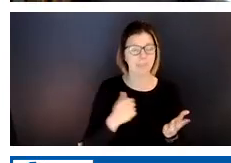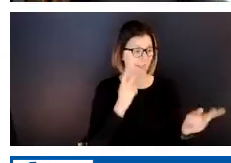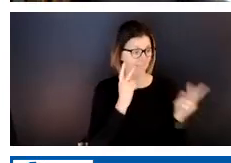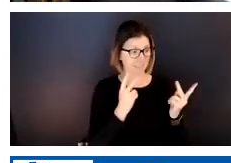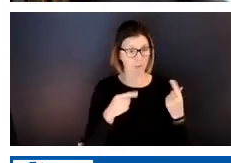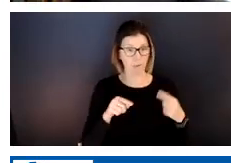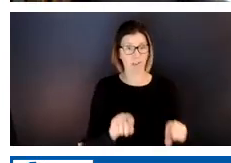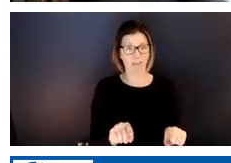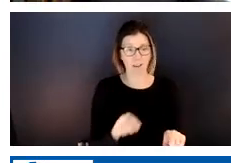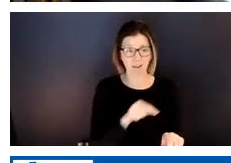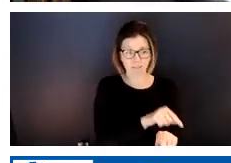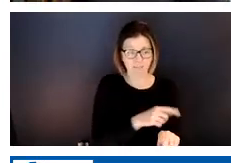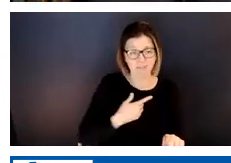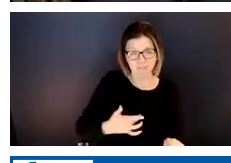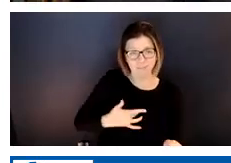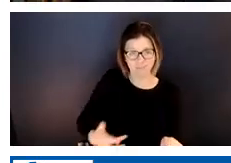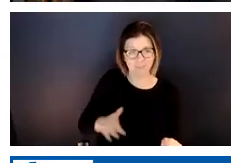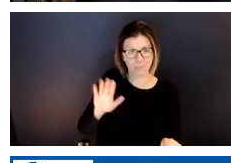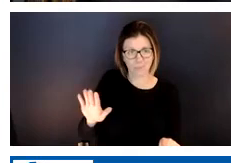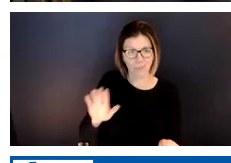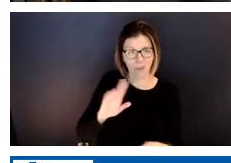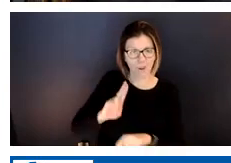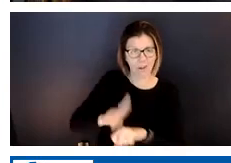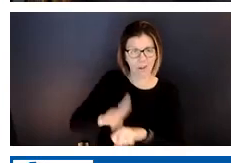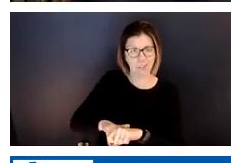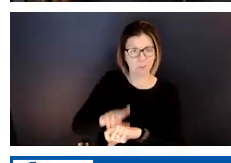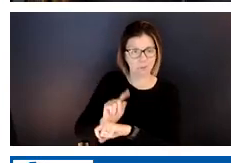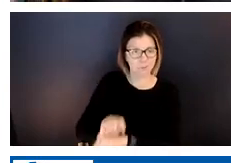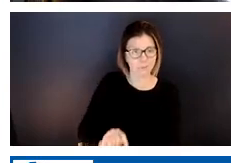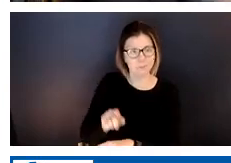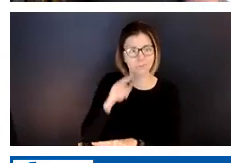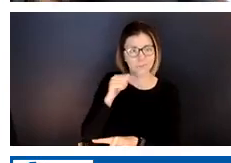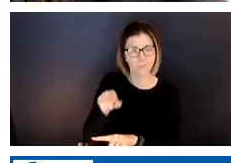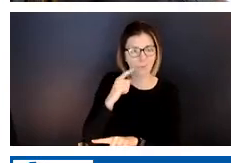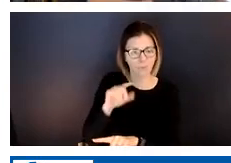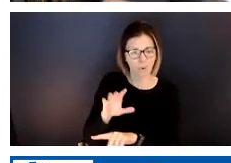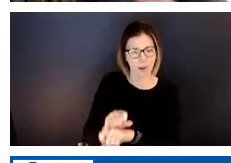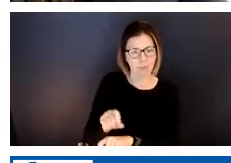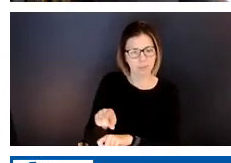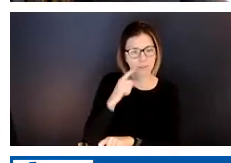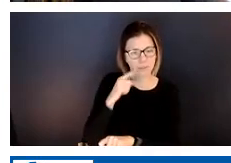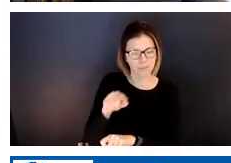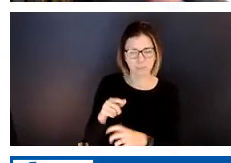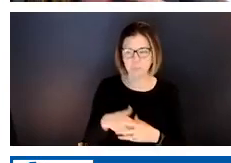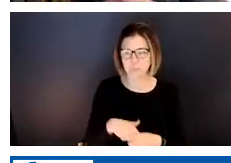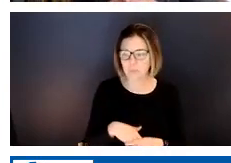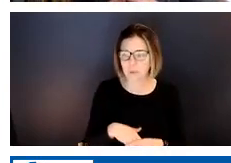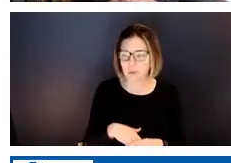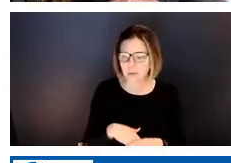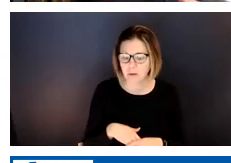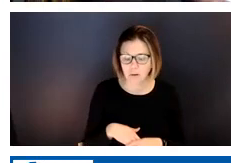align with many natural tendencies that they may have. But more so, what I want to point out